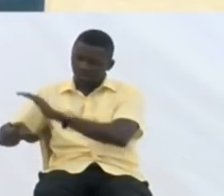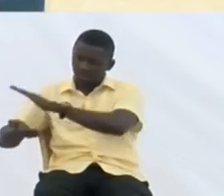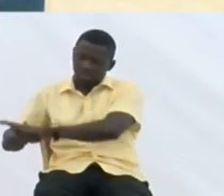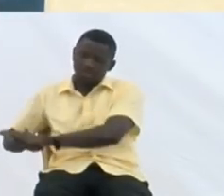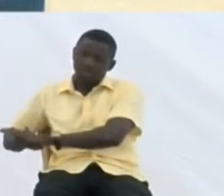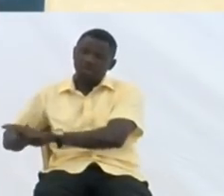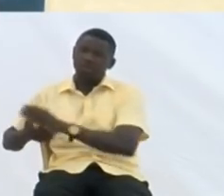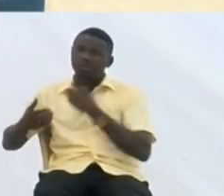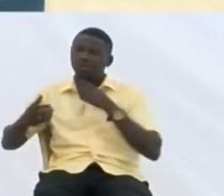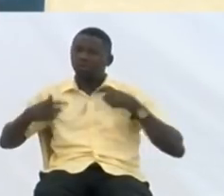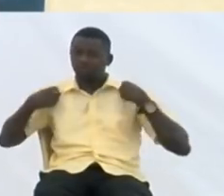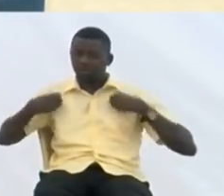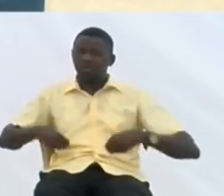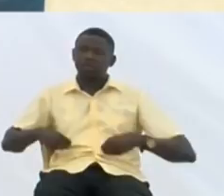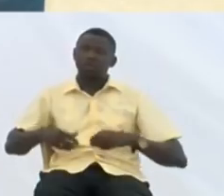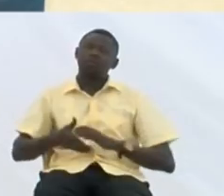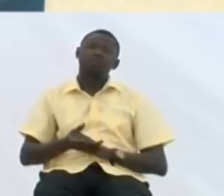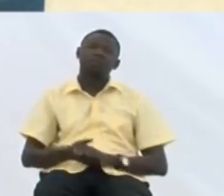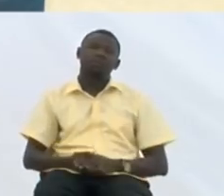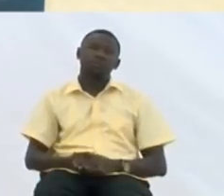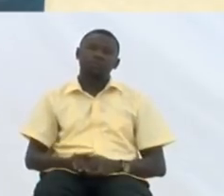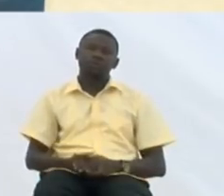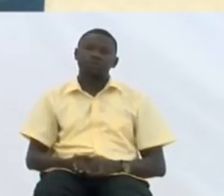juju and place it on top of your shirt.